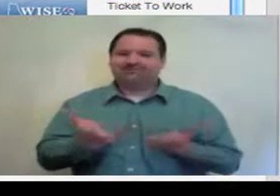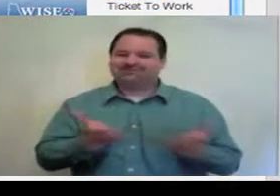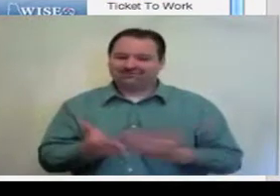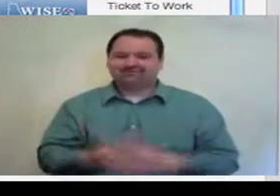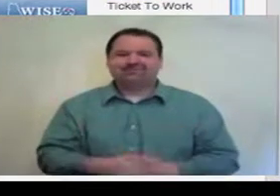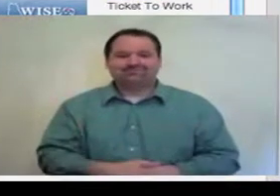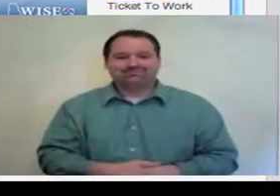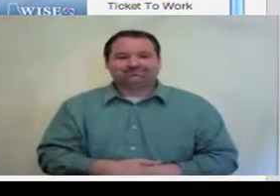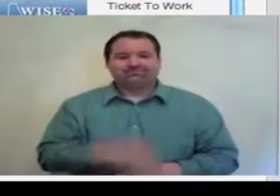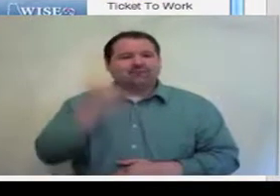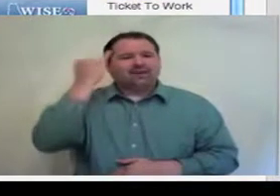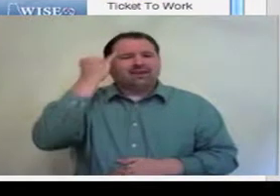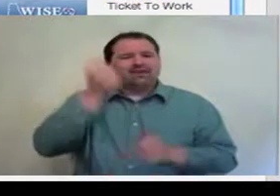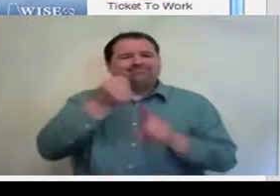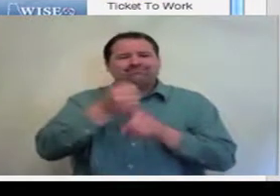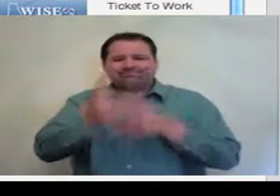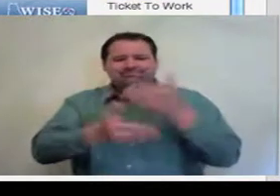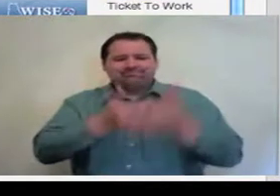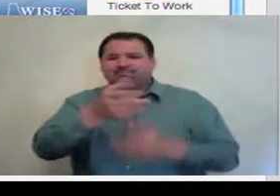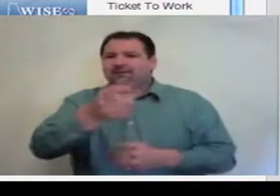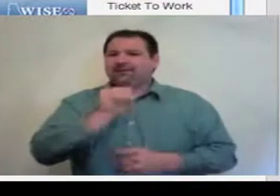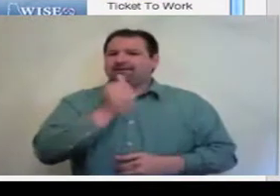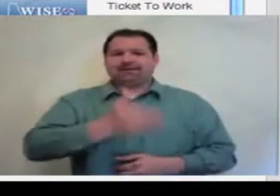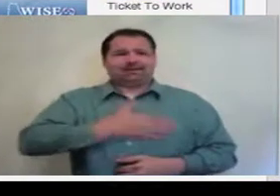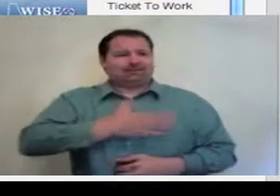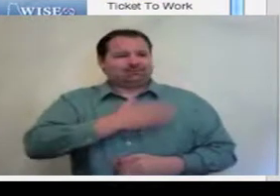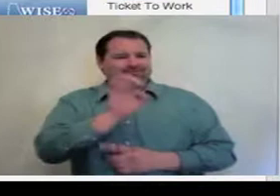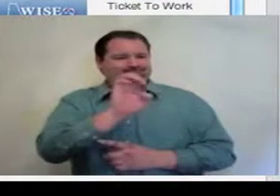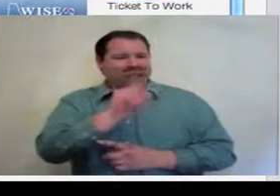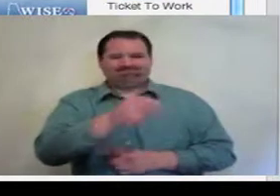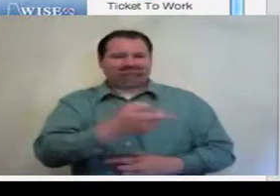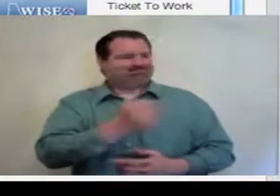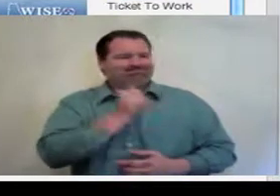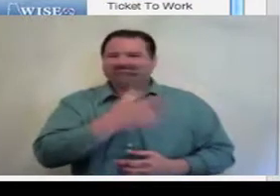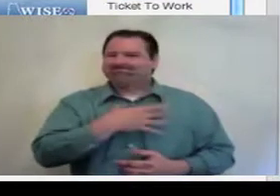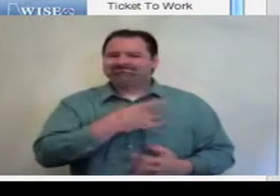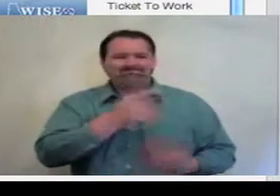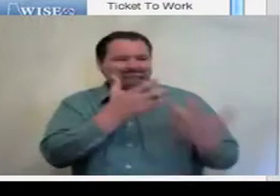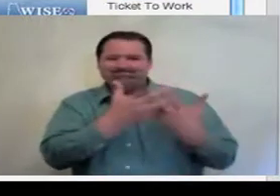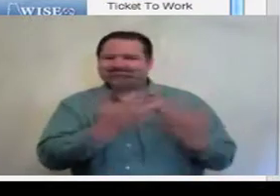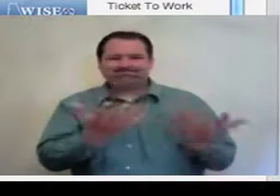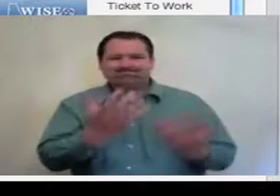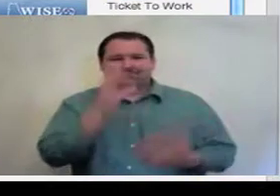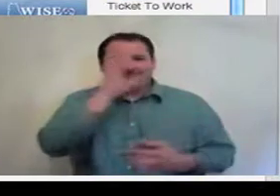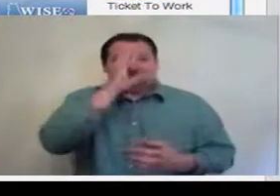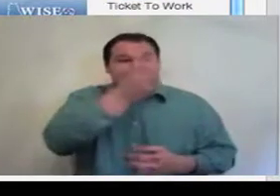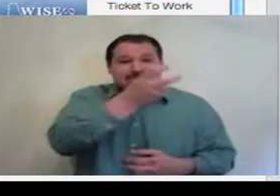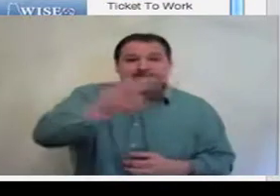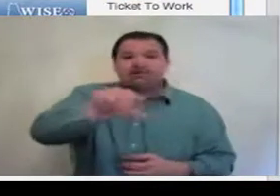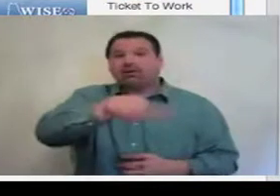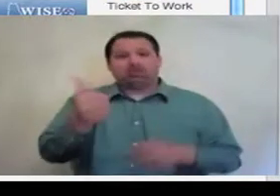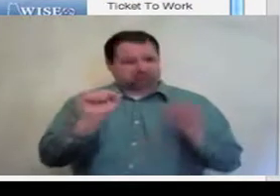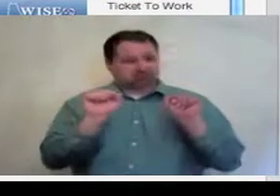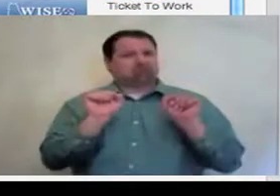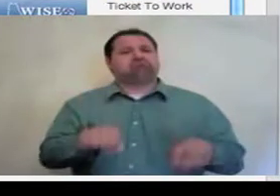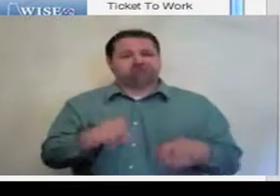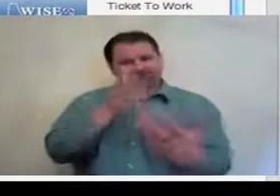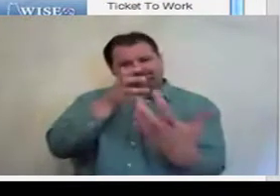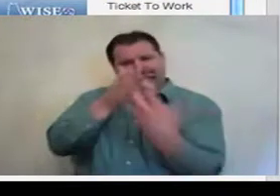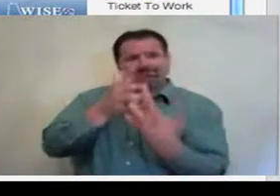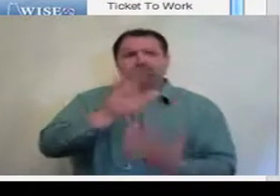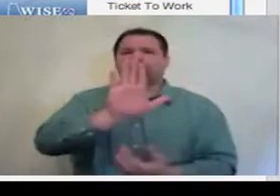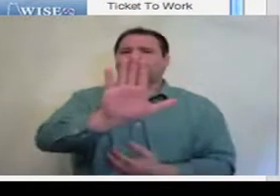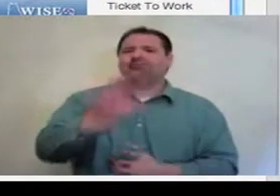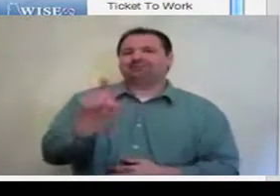these services. If you're unhappy with the employment network that you choose, you are free to change your agency. You can change to a different